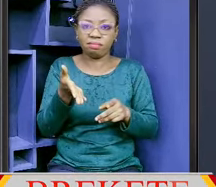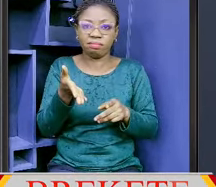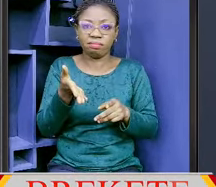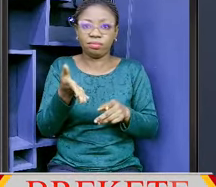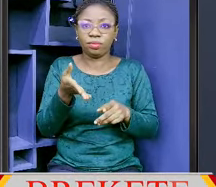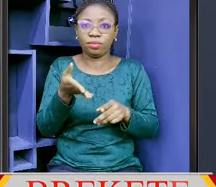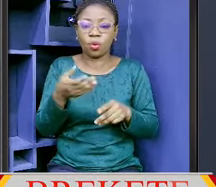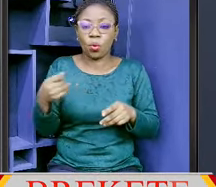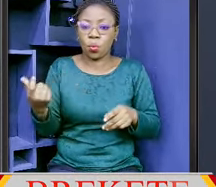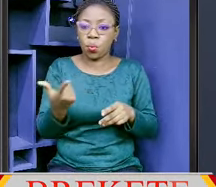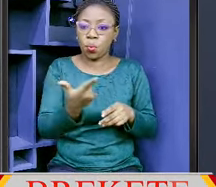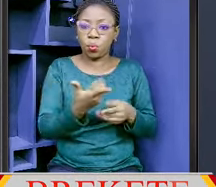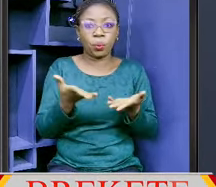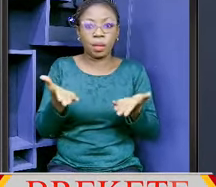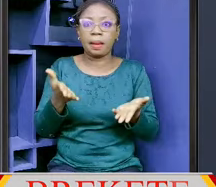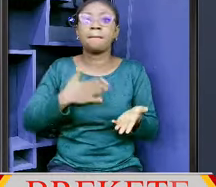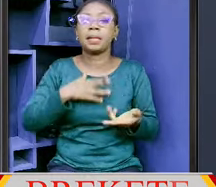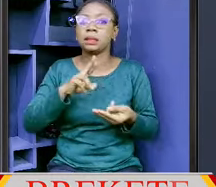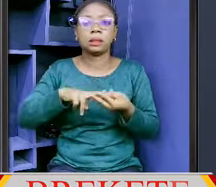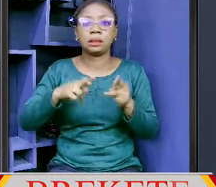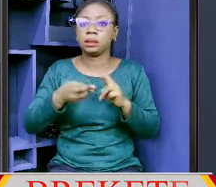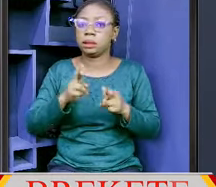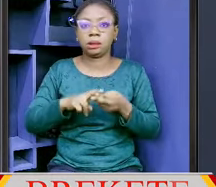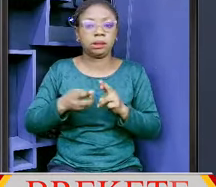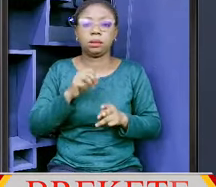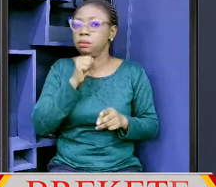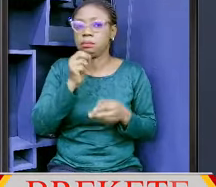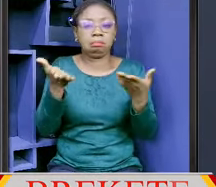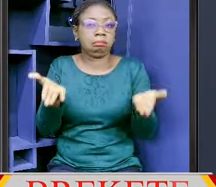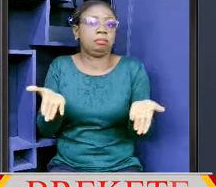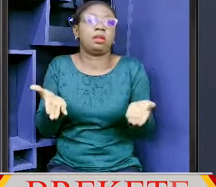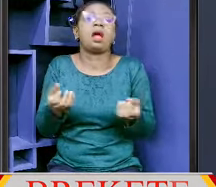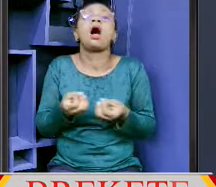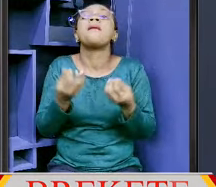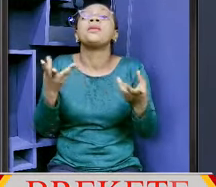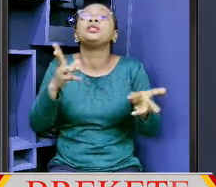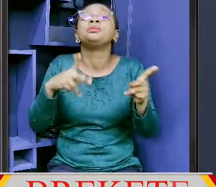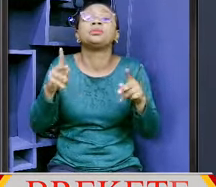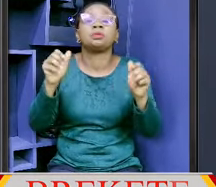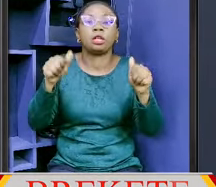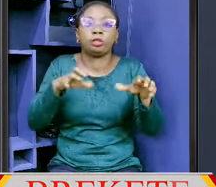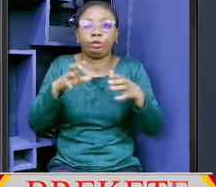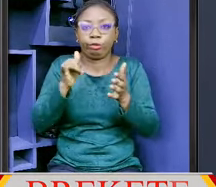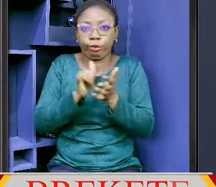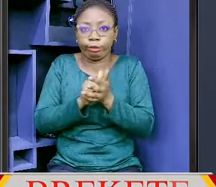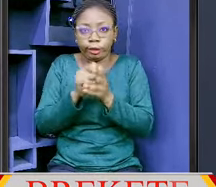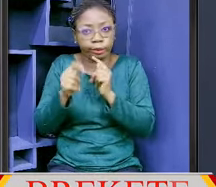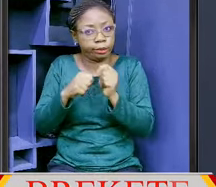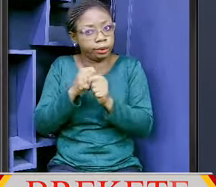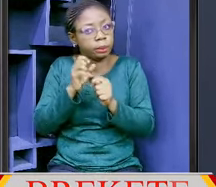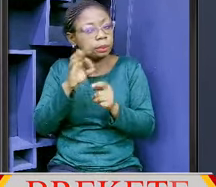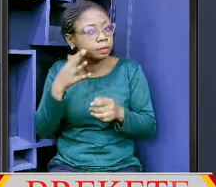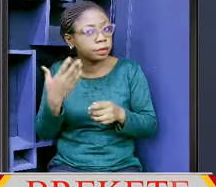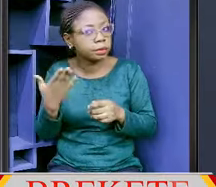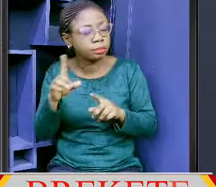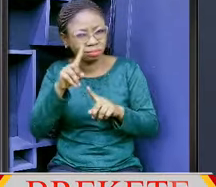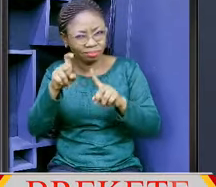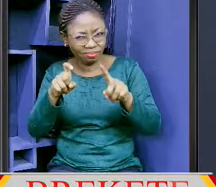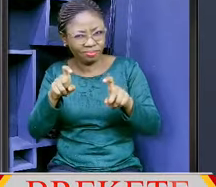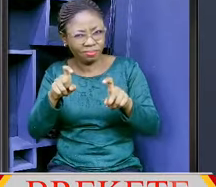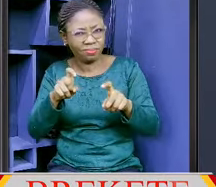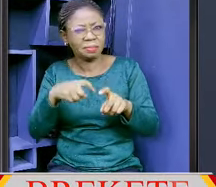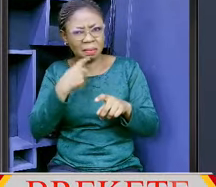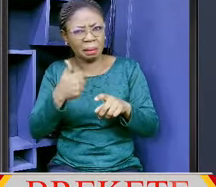The whole of this place, my relation no dey here. How many people fit do that kind of thing? No, tell